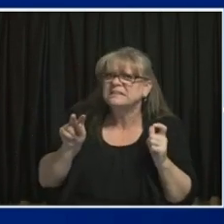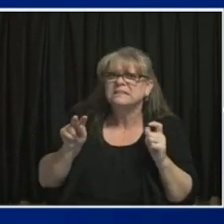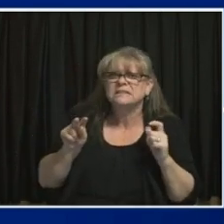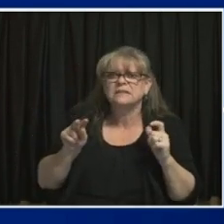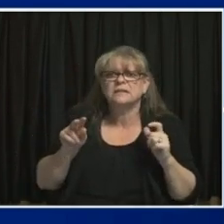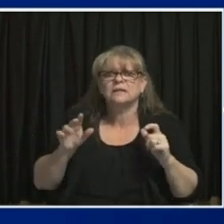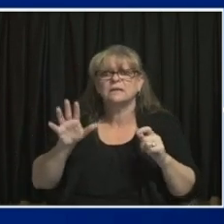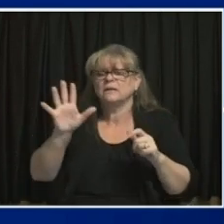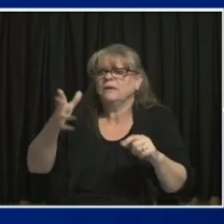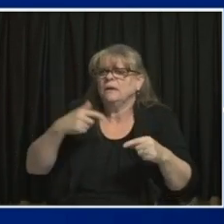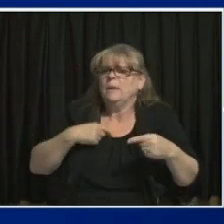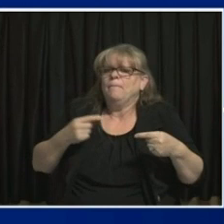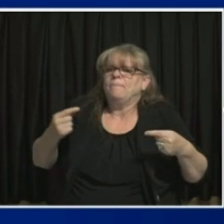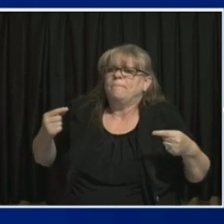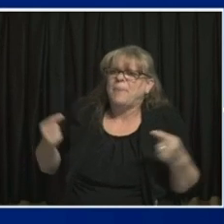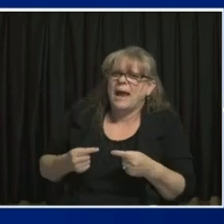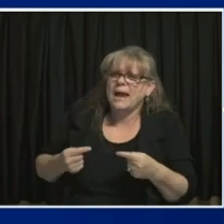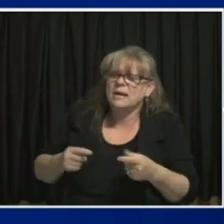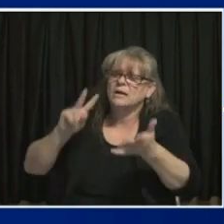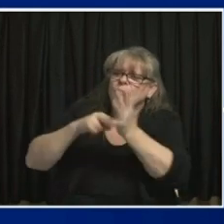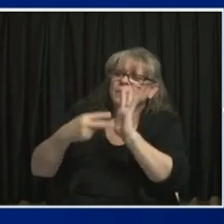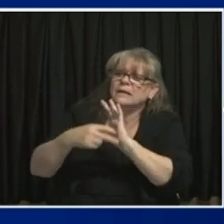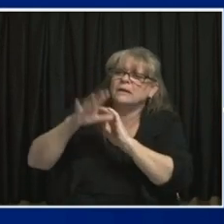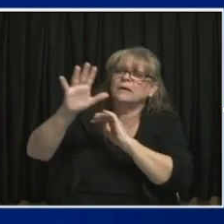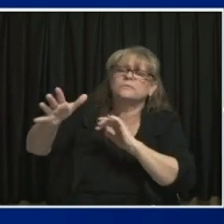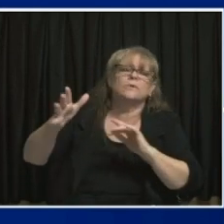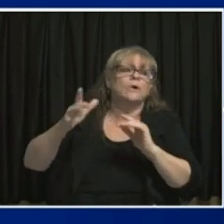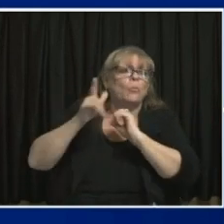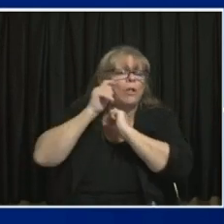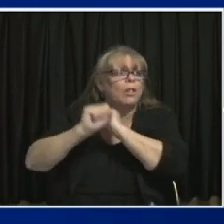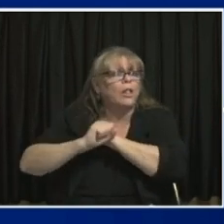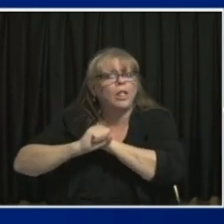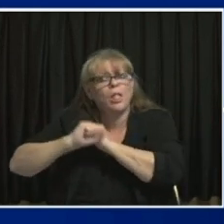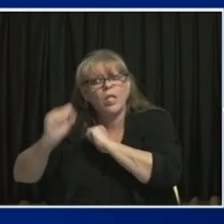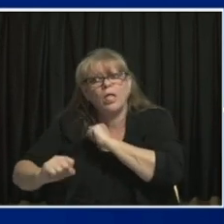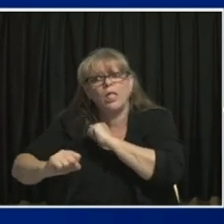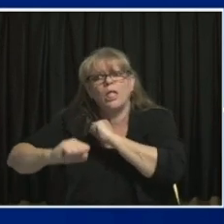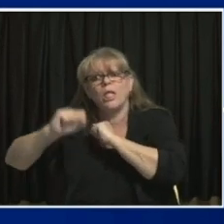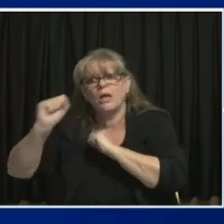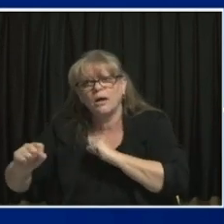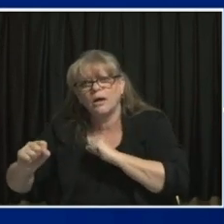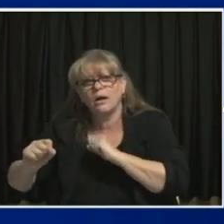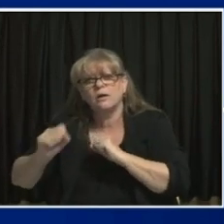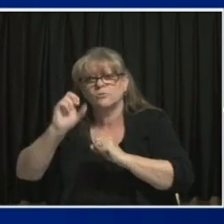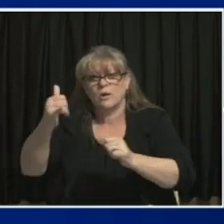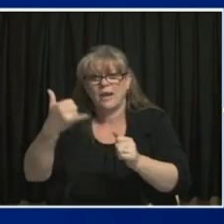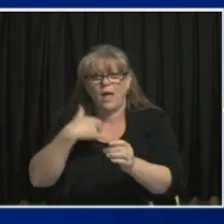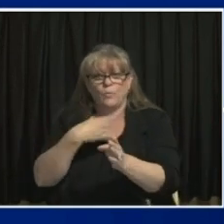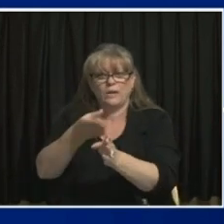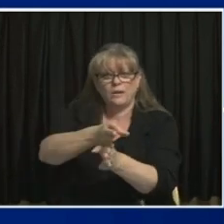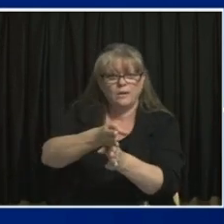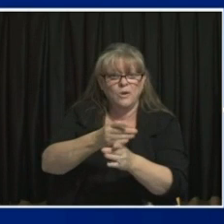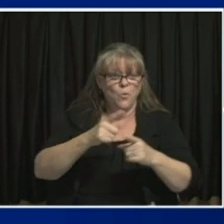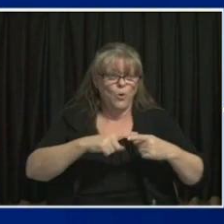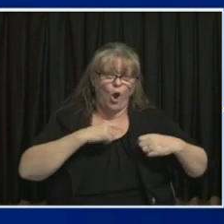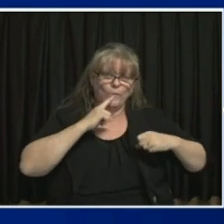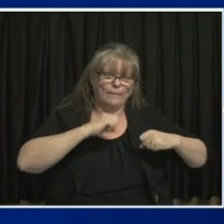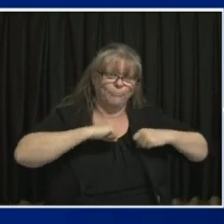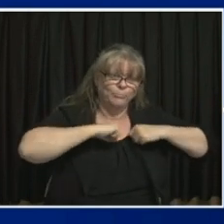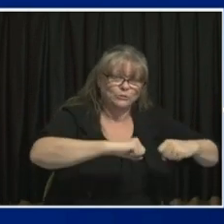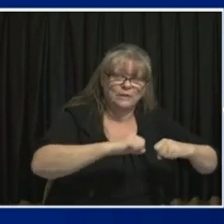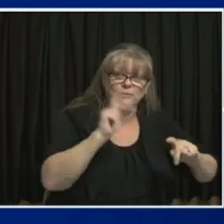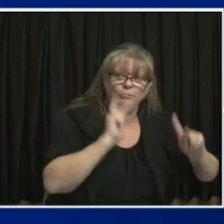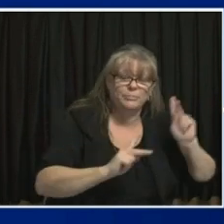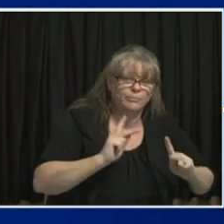be prolonged. We're walking a tightrope between protecting all of our health and, of course, trying to grow our economy.